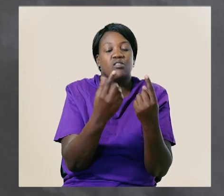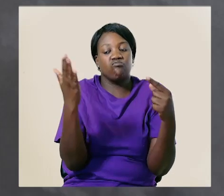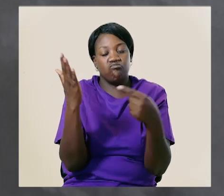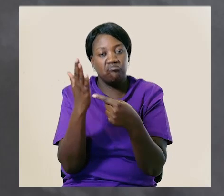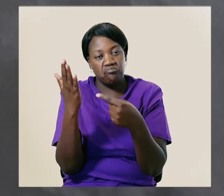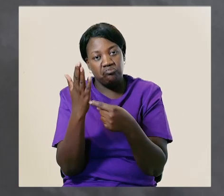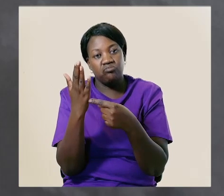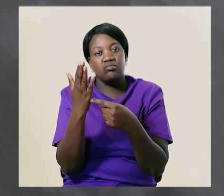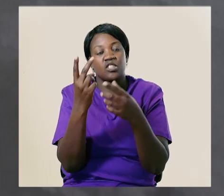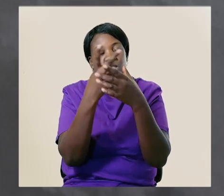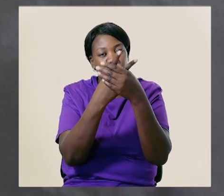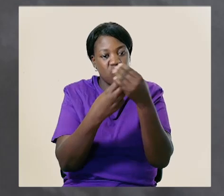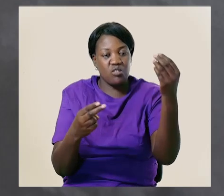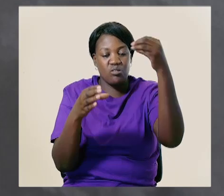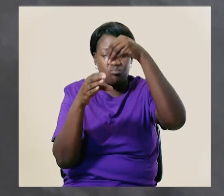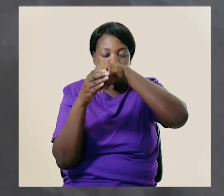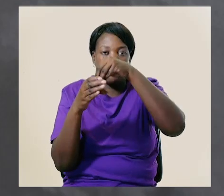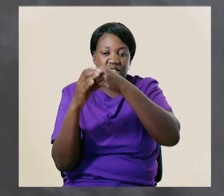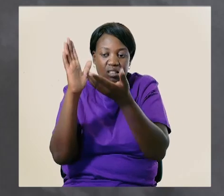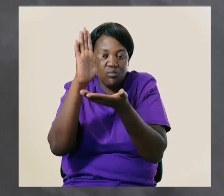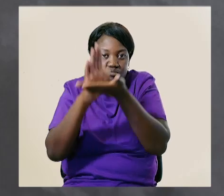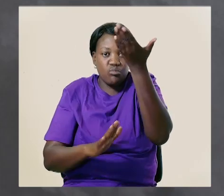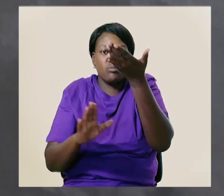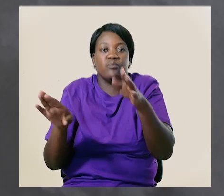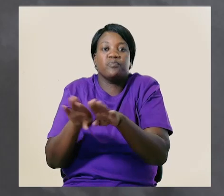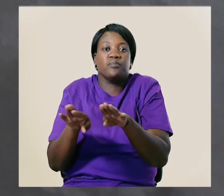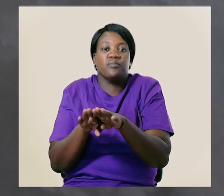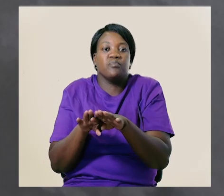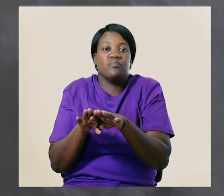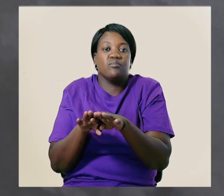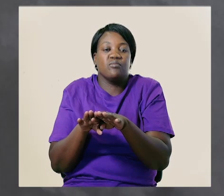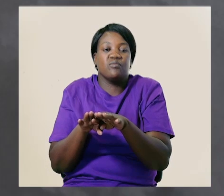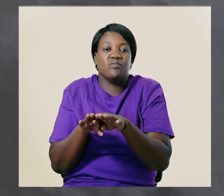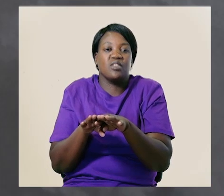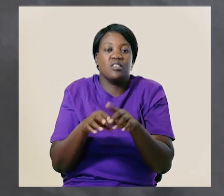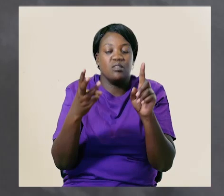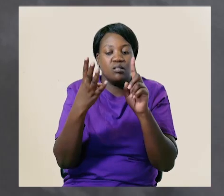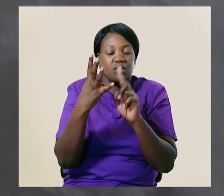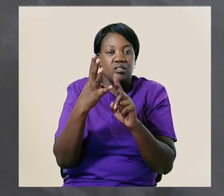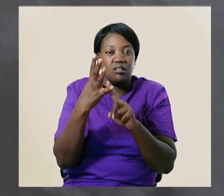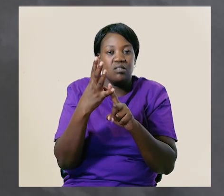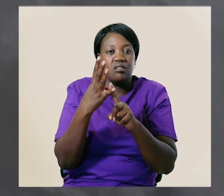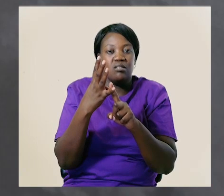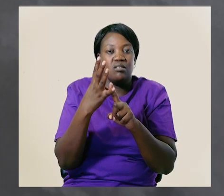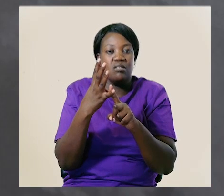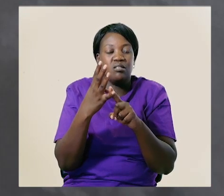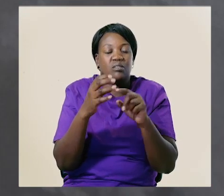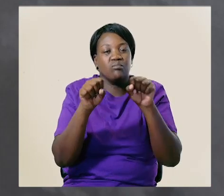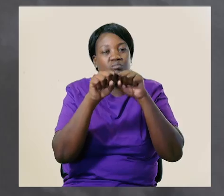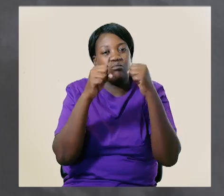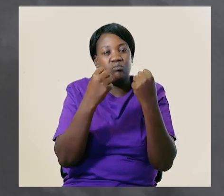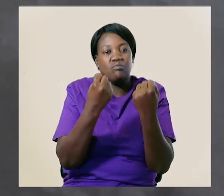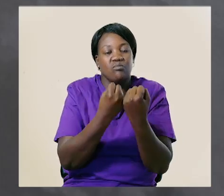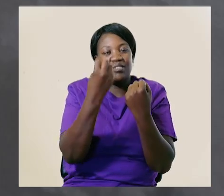technology. Both are investments which increase production. Enterprise is the organization of production using the